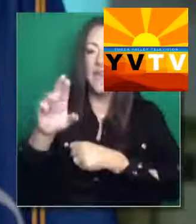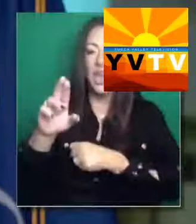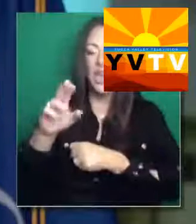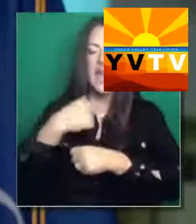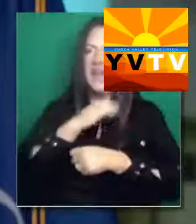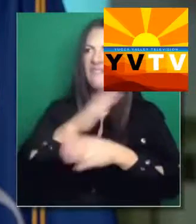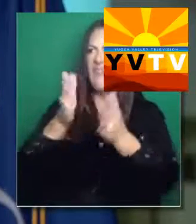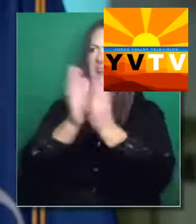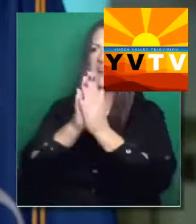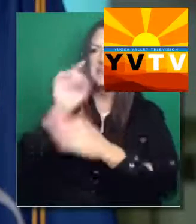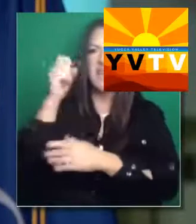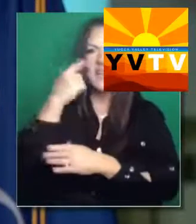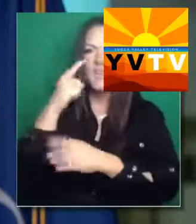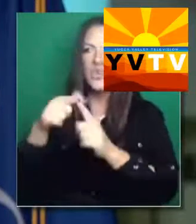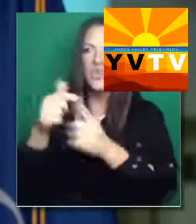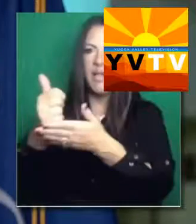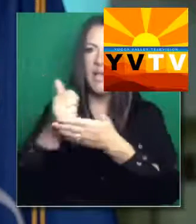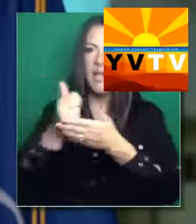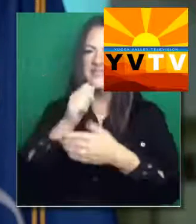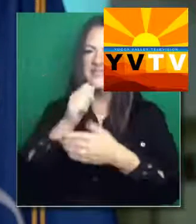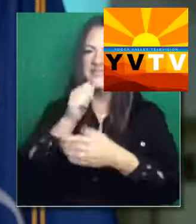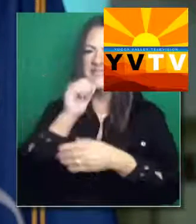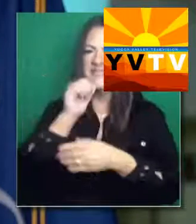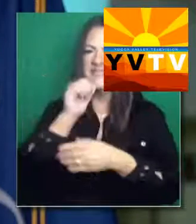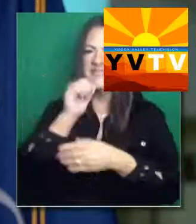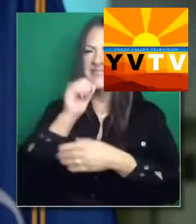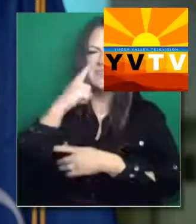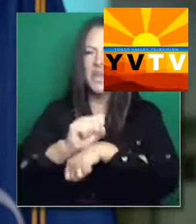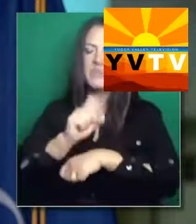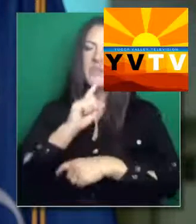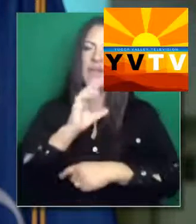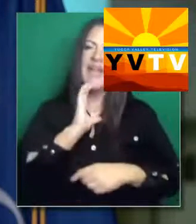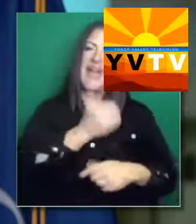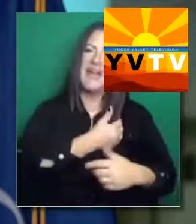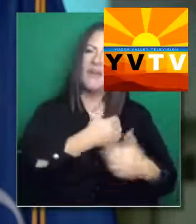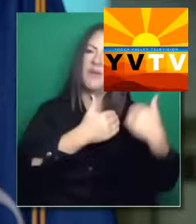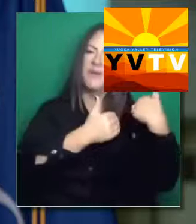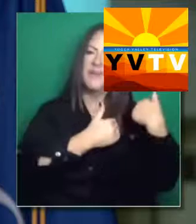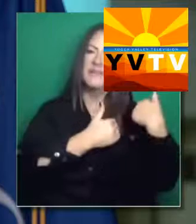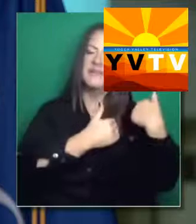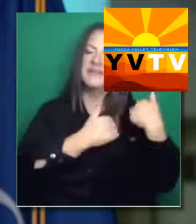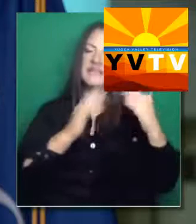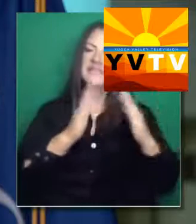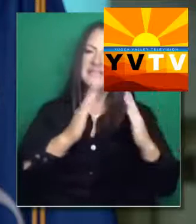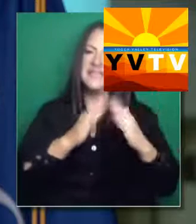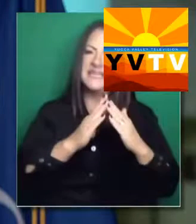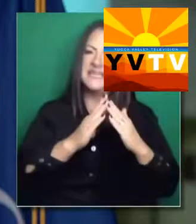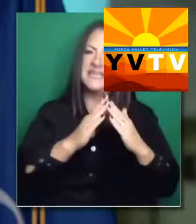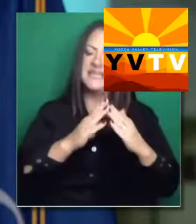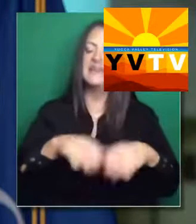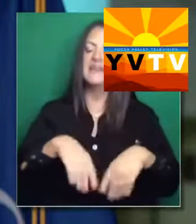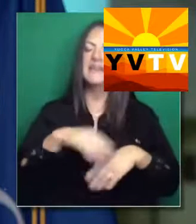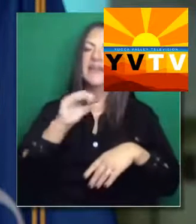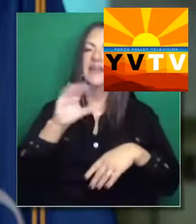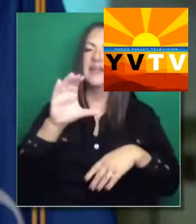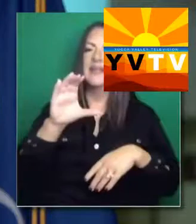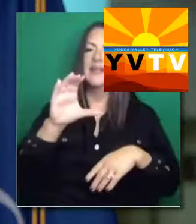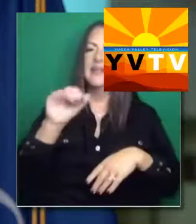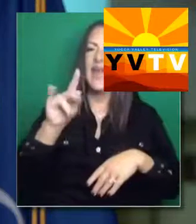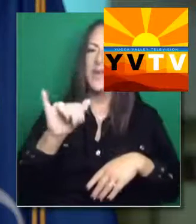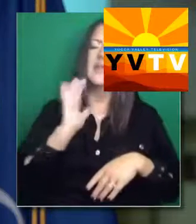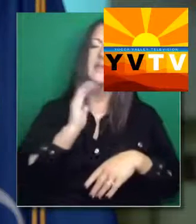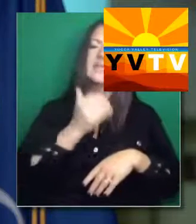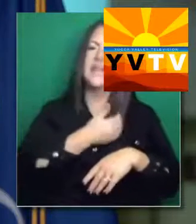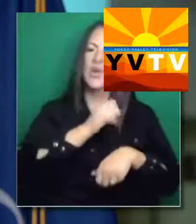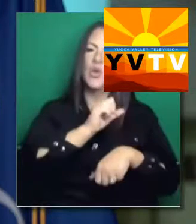not the governor's job, it's the county's job and the city's job to then do all of that groundwork to help